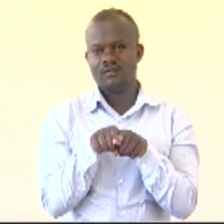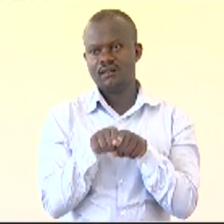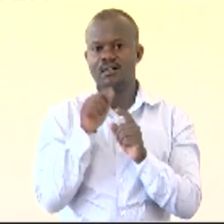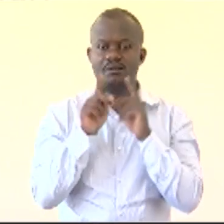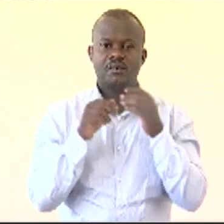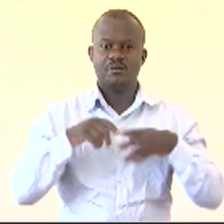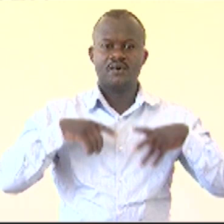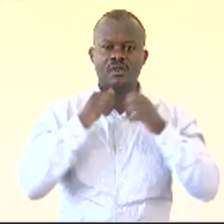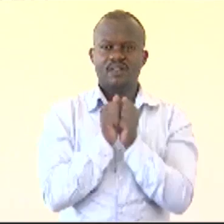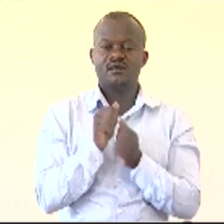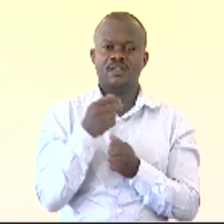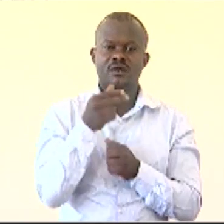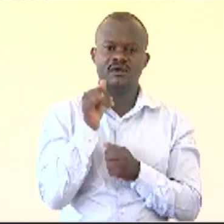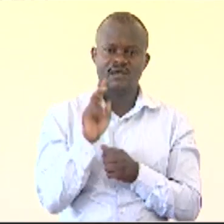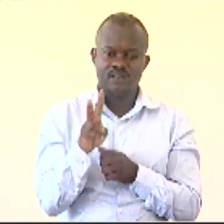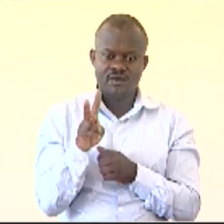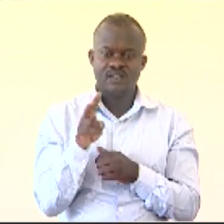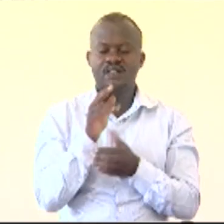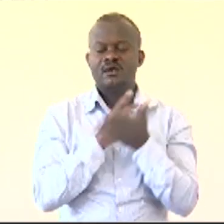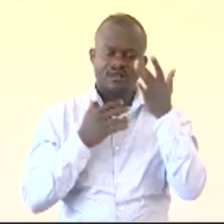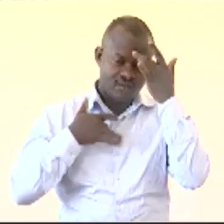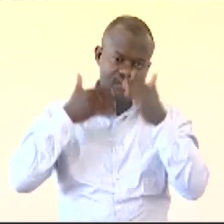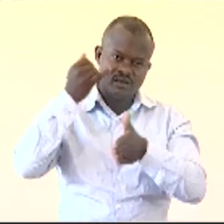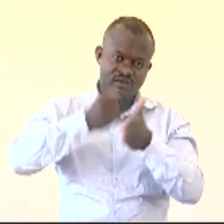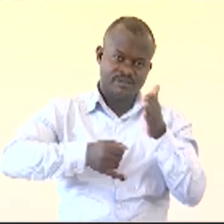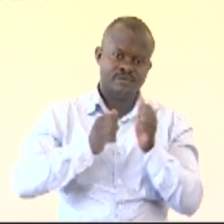people living with HIV positive, those who are HIV positive,